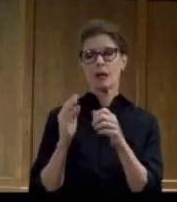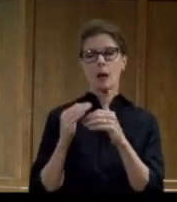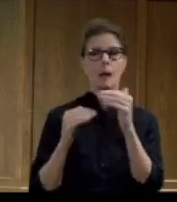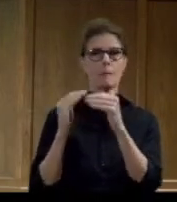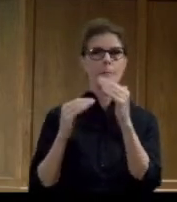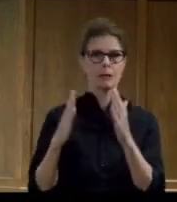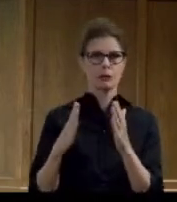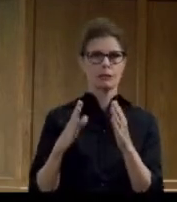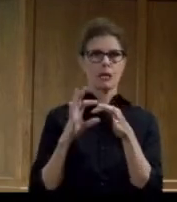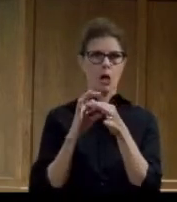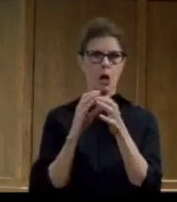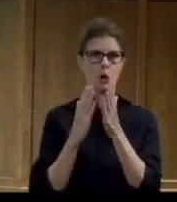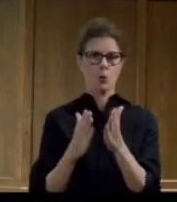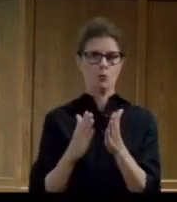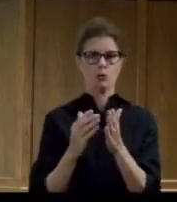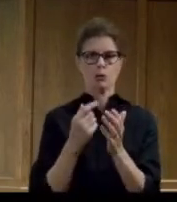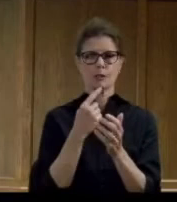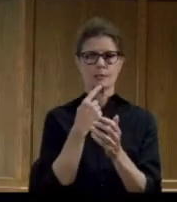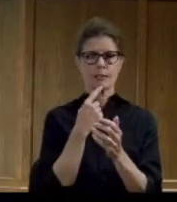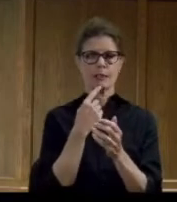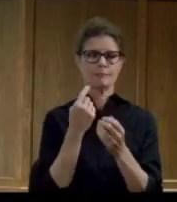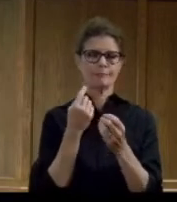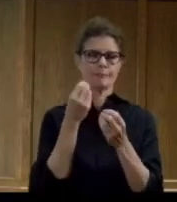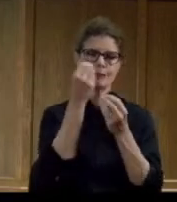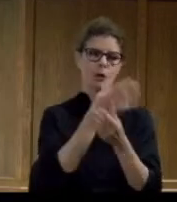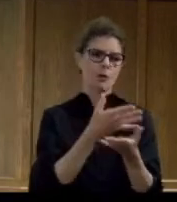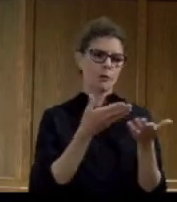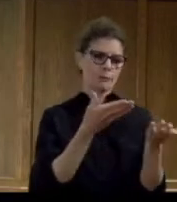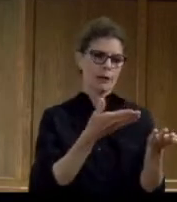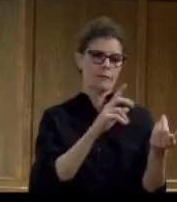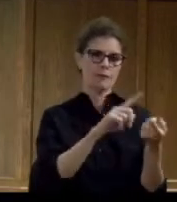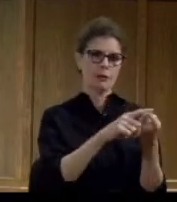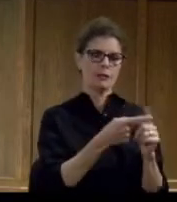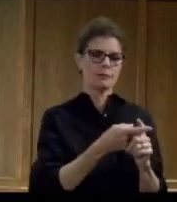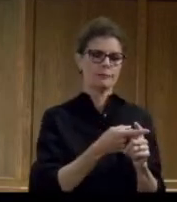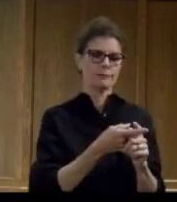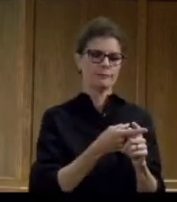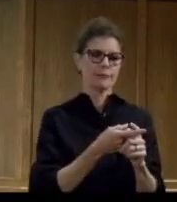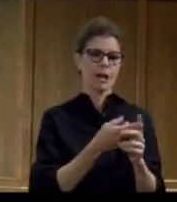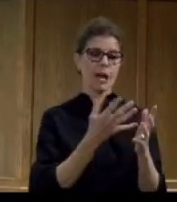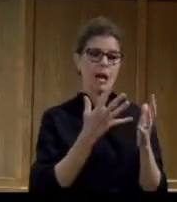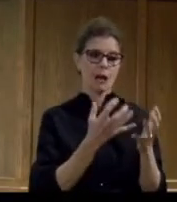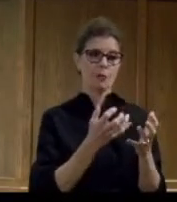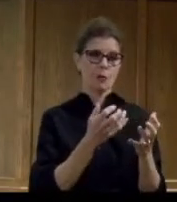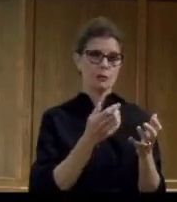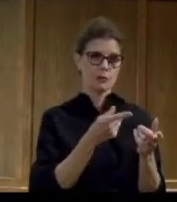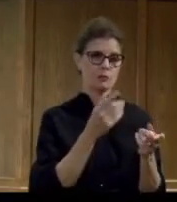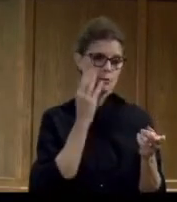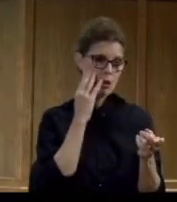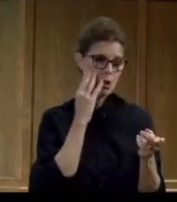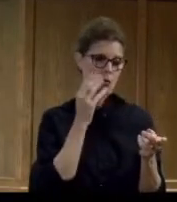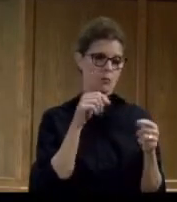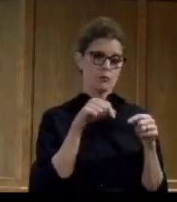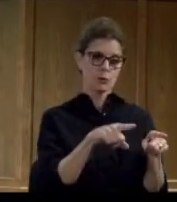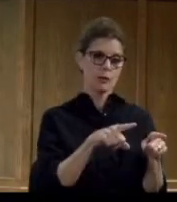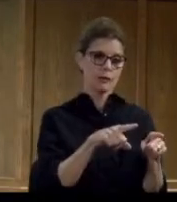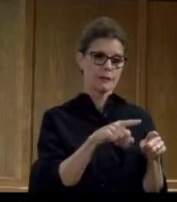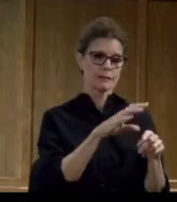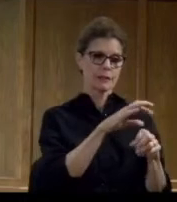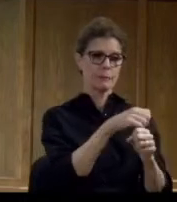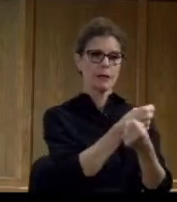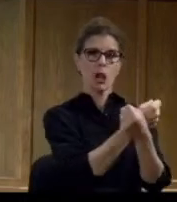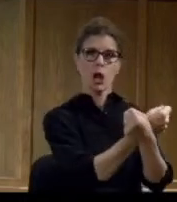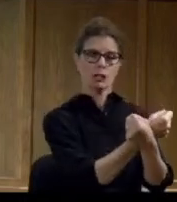in lockdown right now, and so I just want you to know that during this lockdown, I'm not going to charge rent because the building's not even